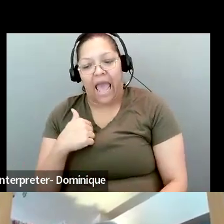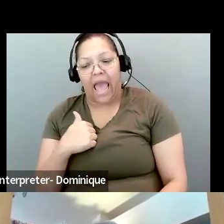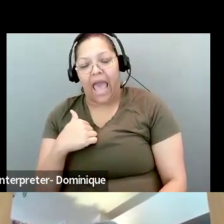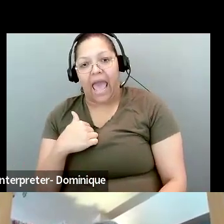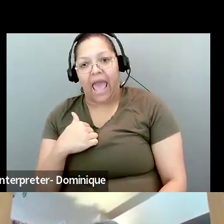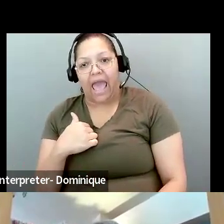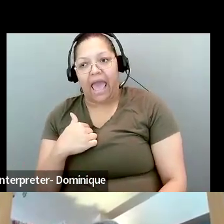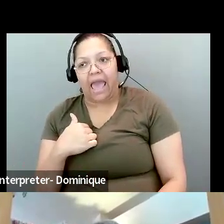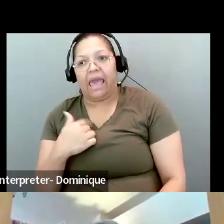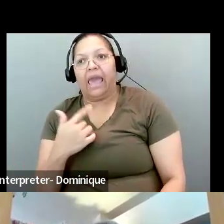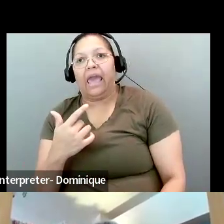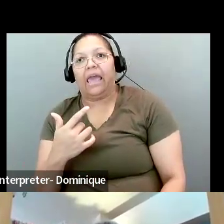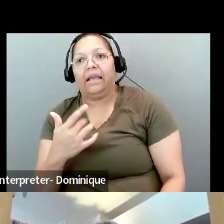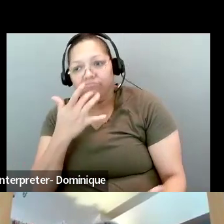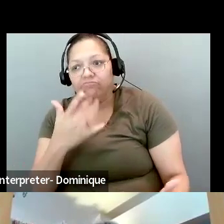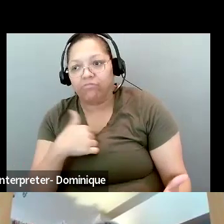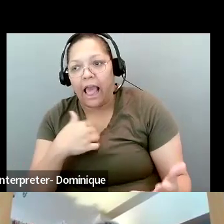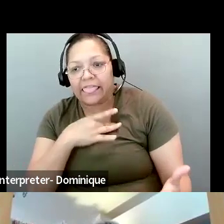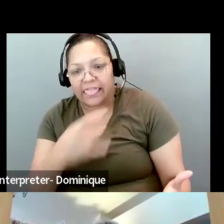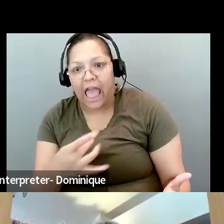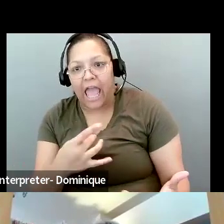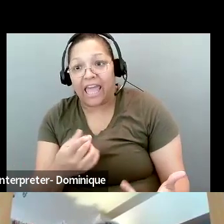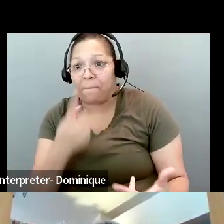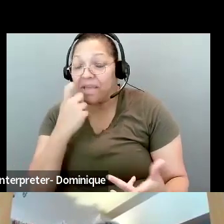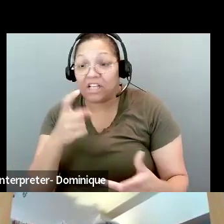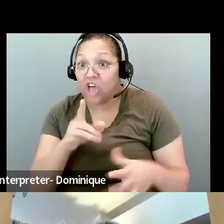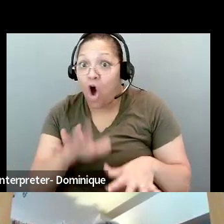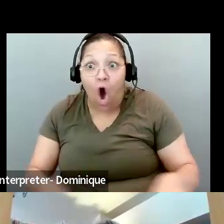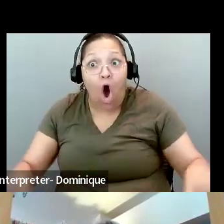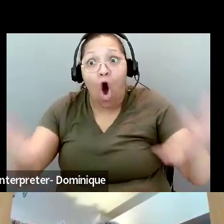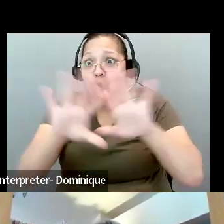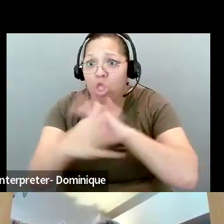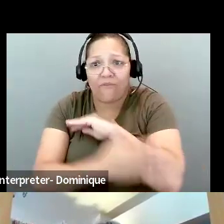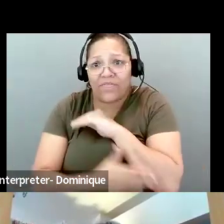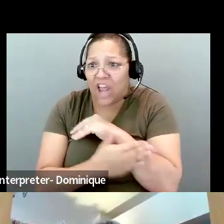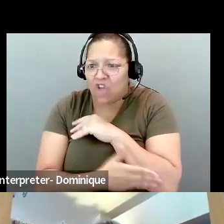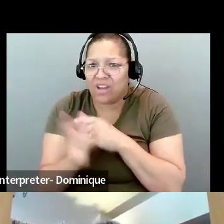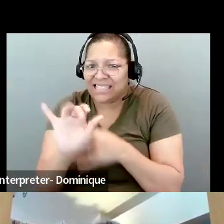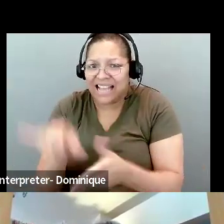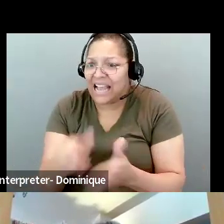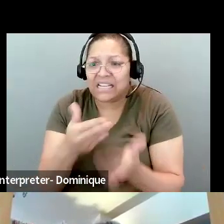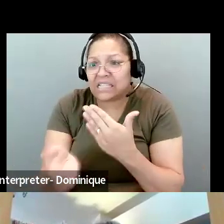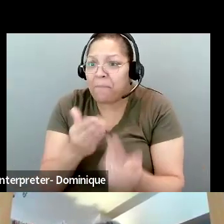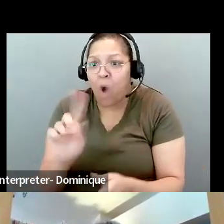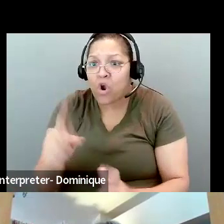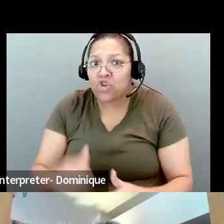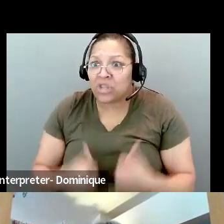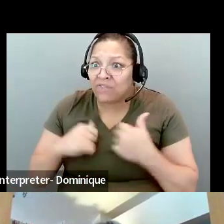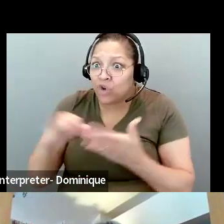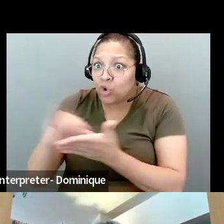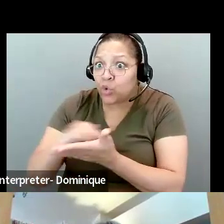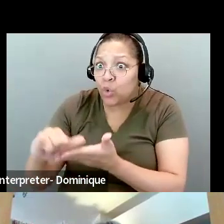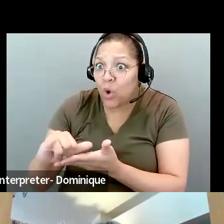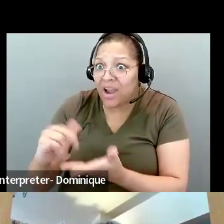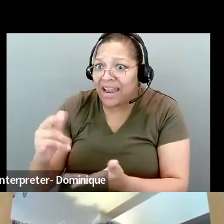about doing that. But it's all over the country like that. It doesn't matter where you live. New York City, you're not